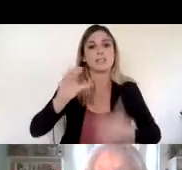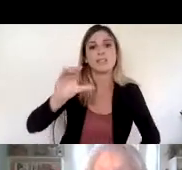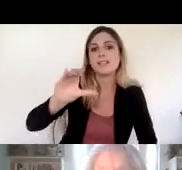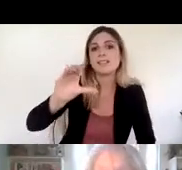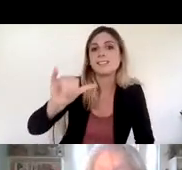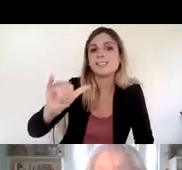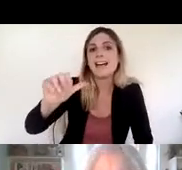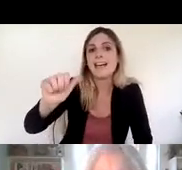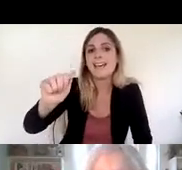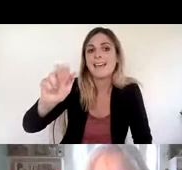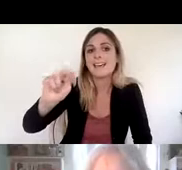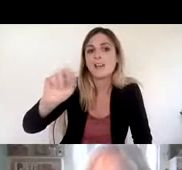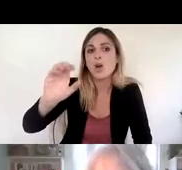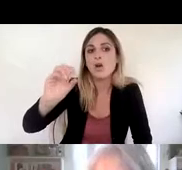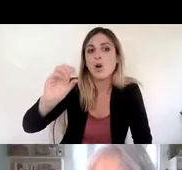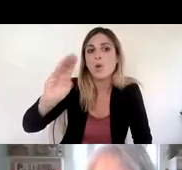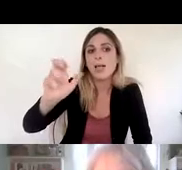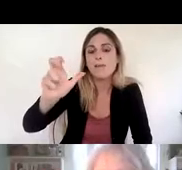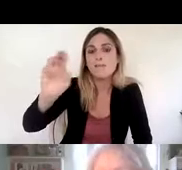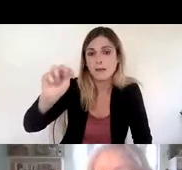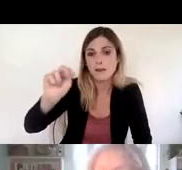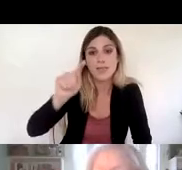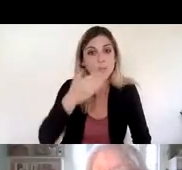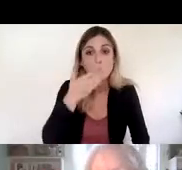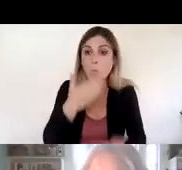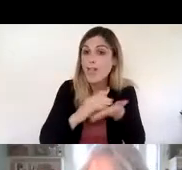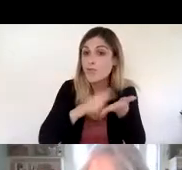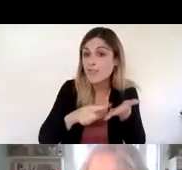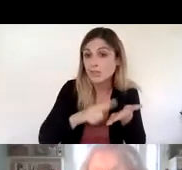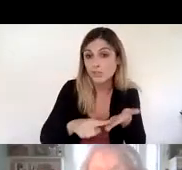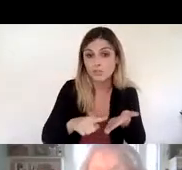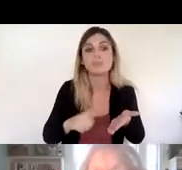well researched. It is a reliable way to protect your vitamin B12 status.